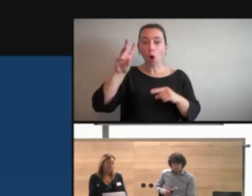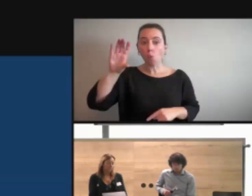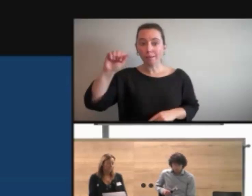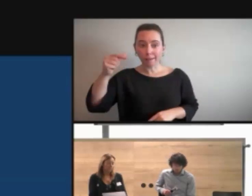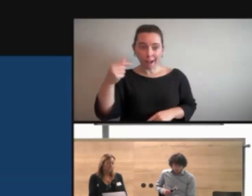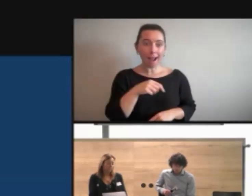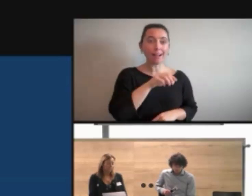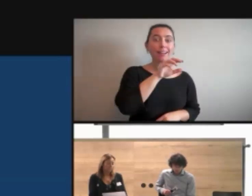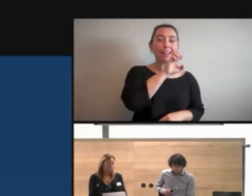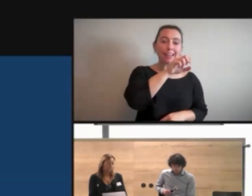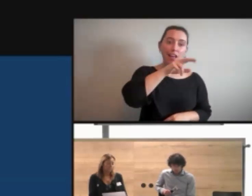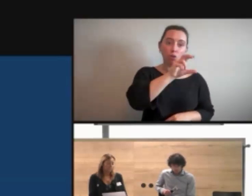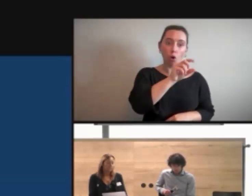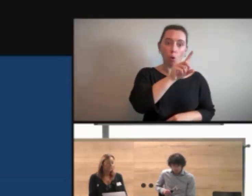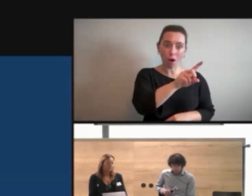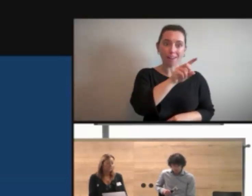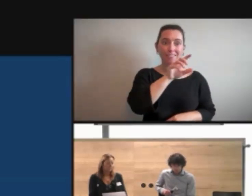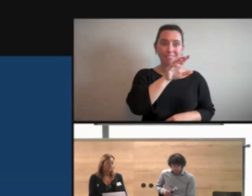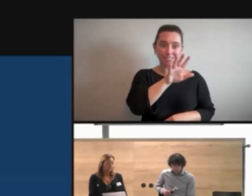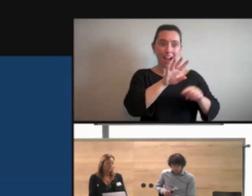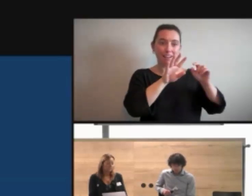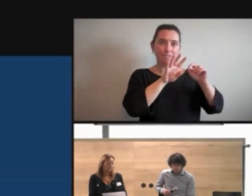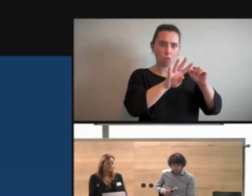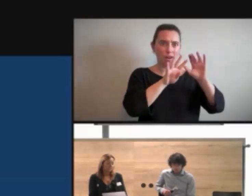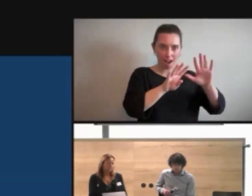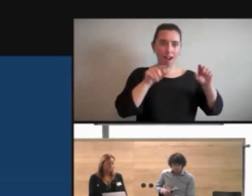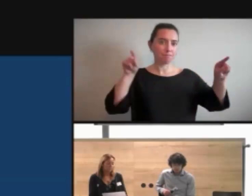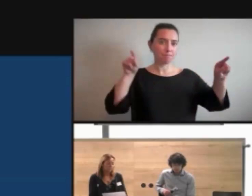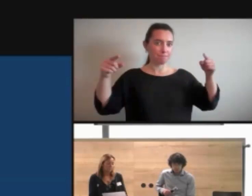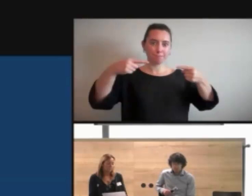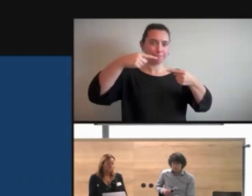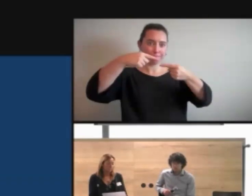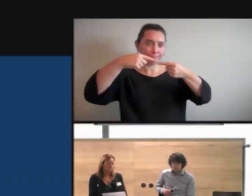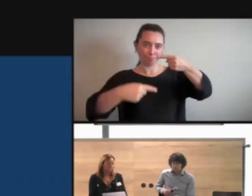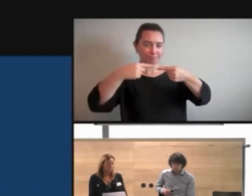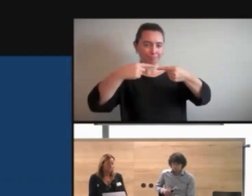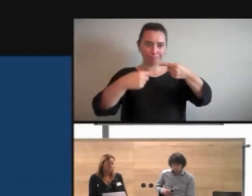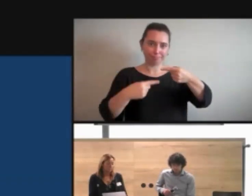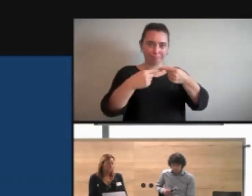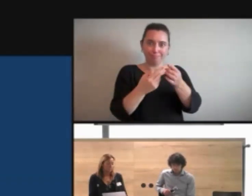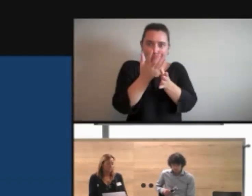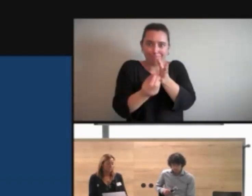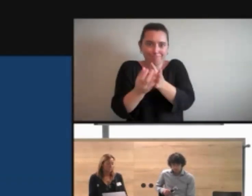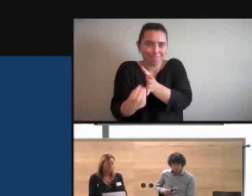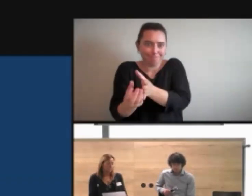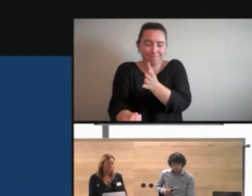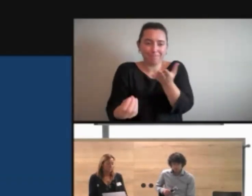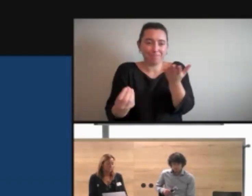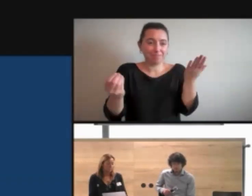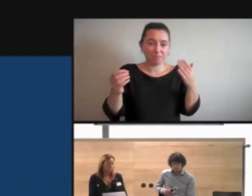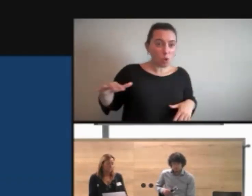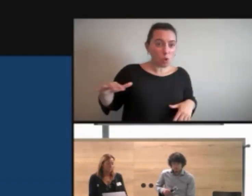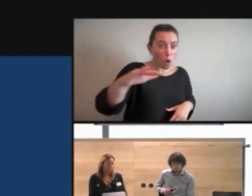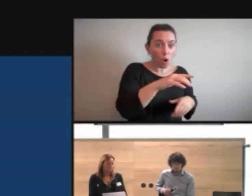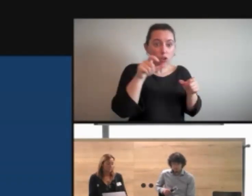missing platform-specific context, and such standards cannot take into account all the different user